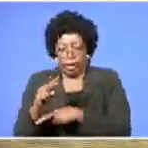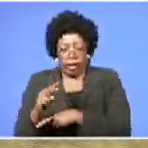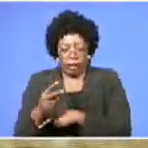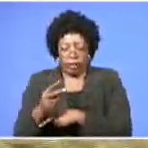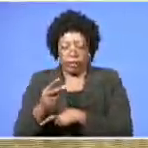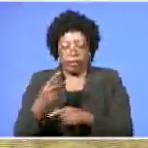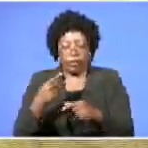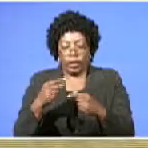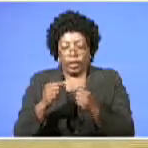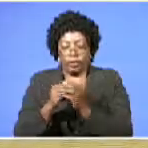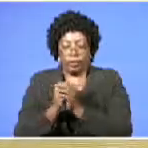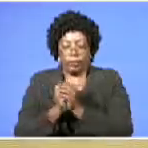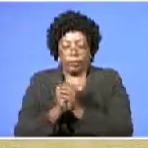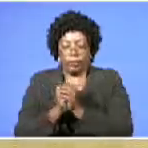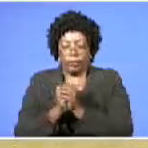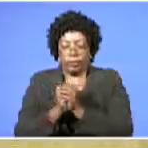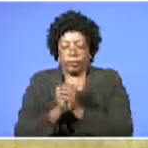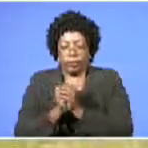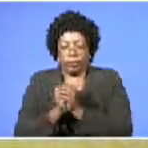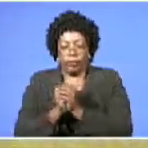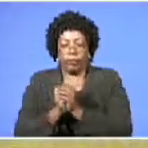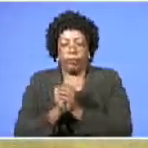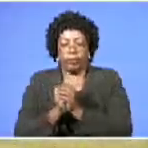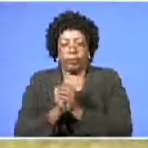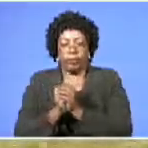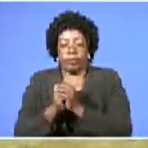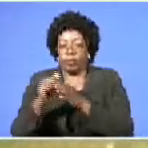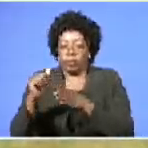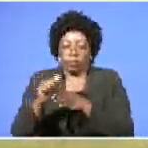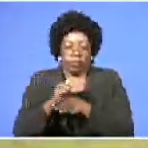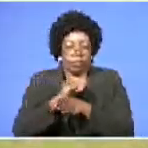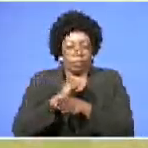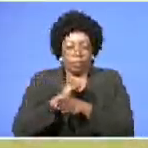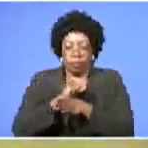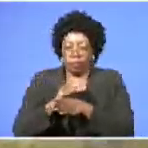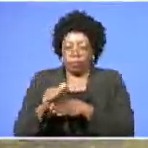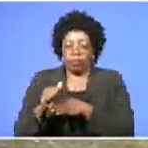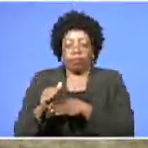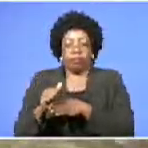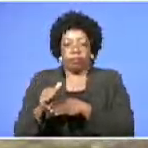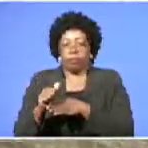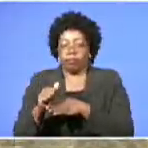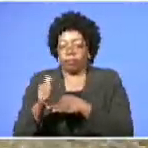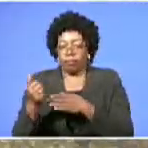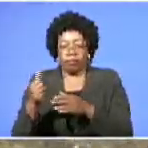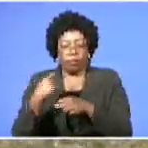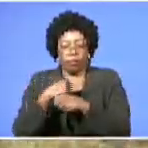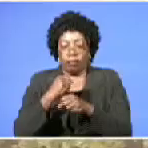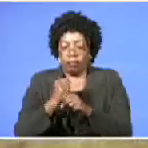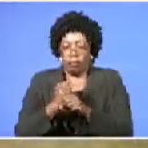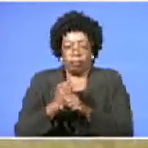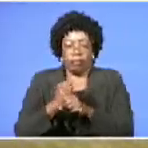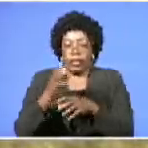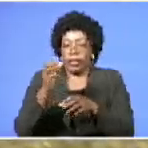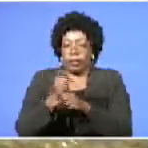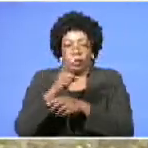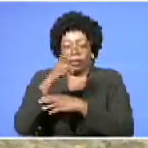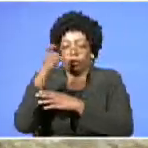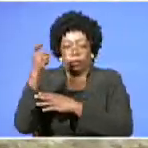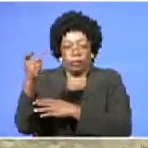finishing. One way we can fix that is practice, and maybe if we get a win, that probably help them with